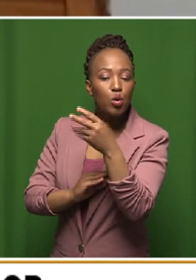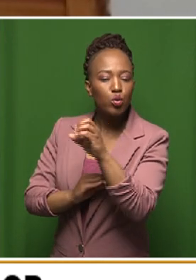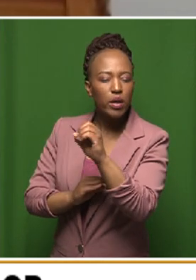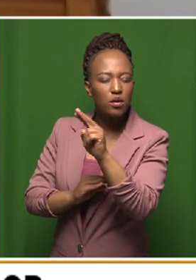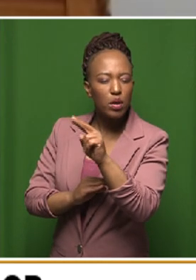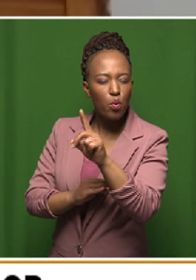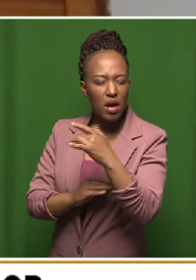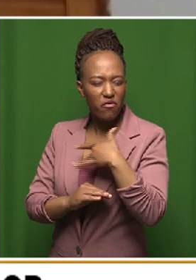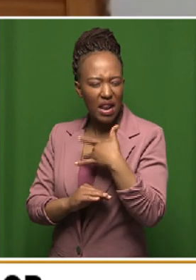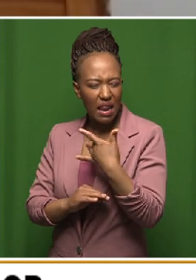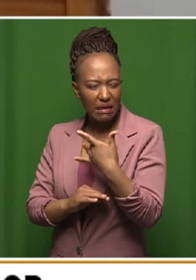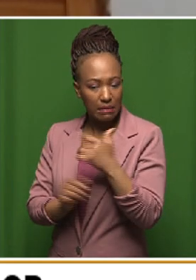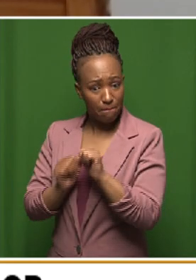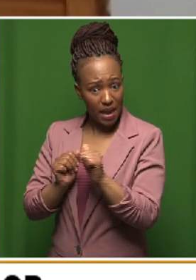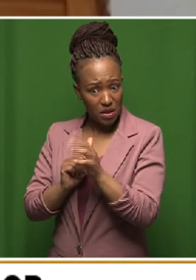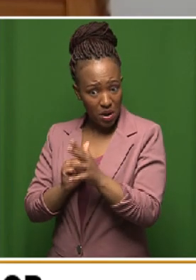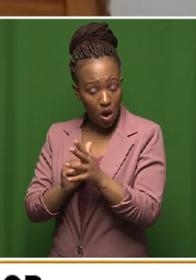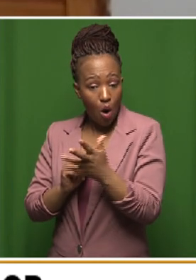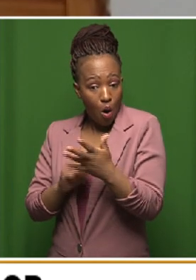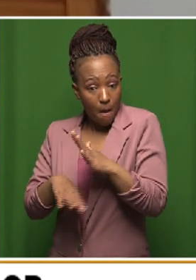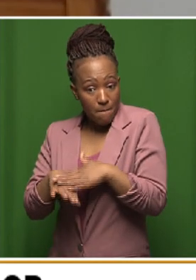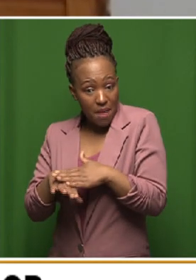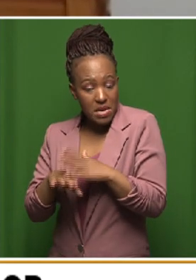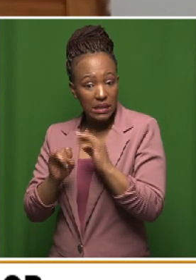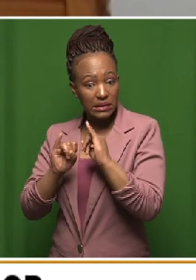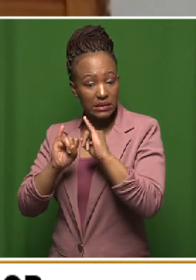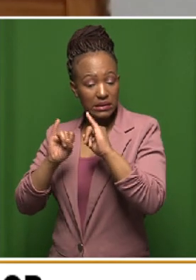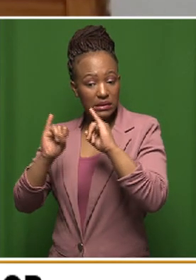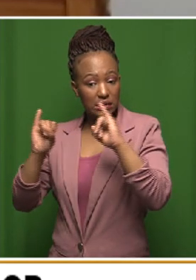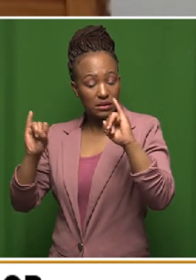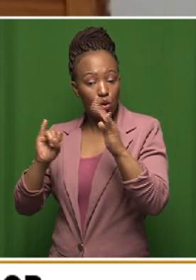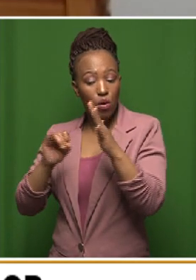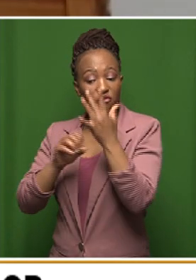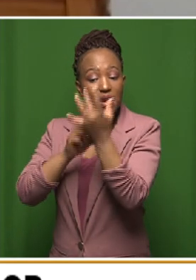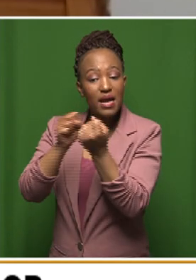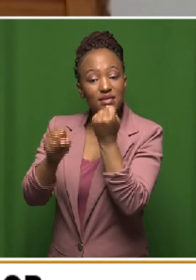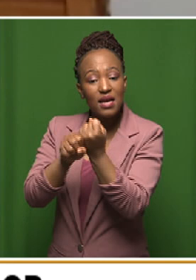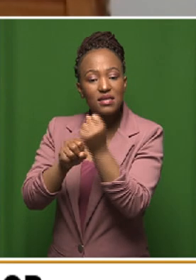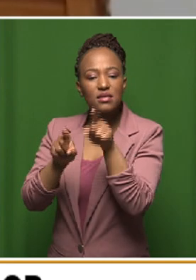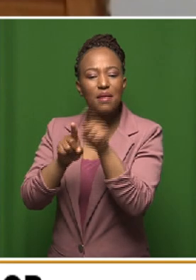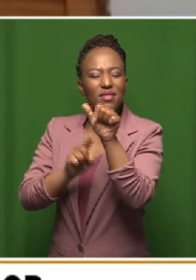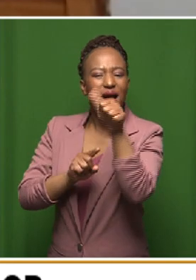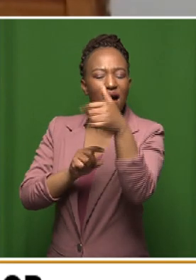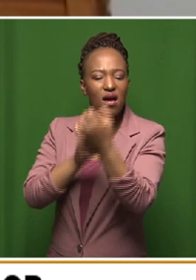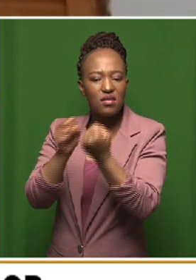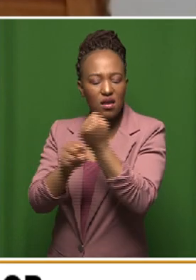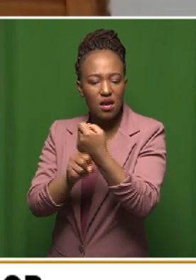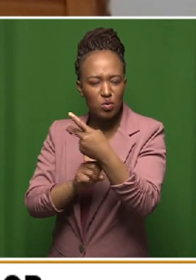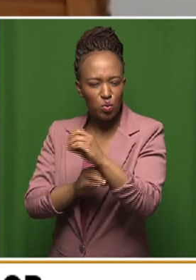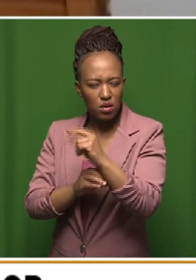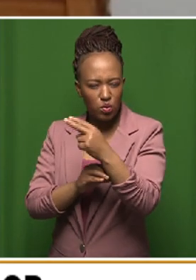this trend, unfortunately, going to ricochet into next year, the year after? I mean, how long is this going to take us to get